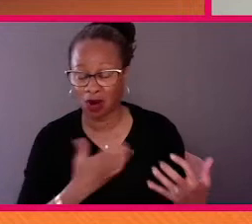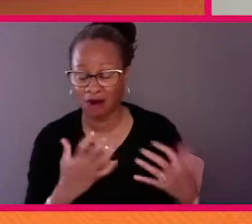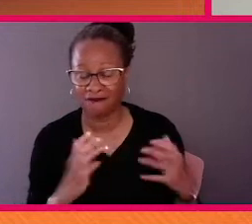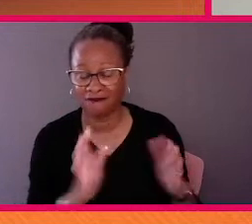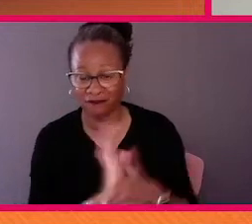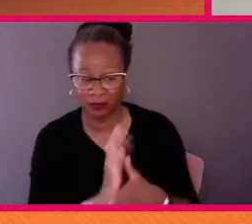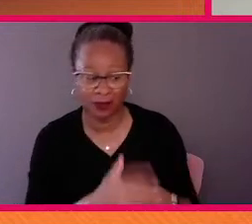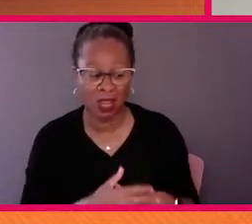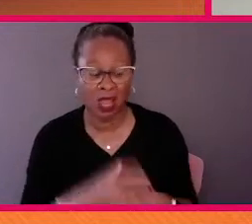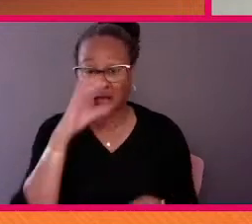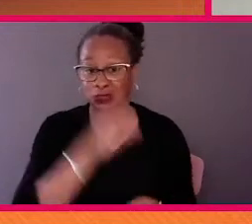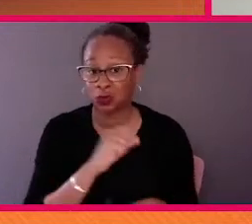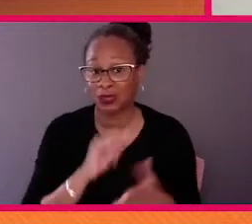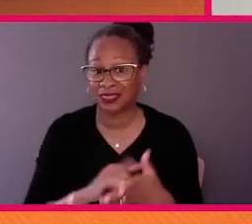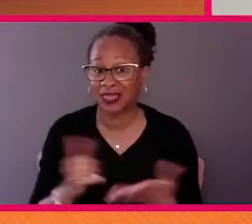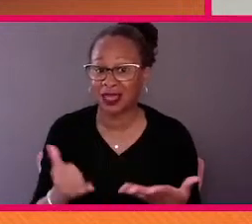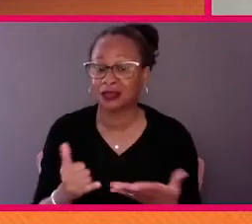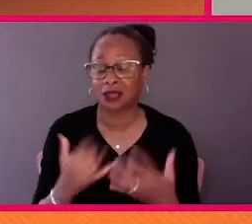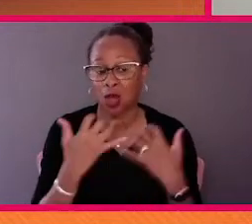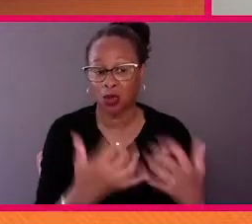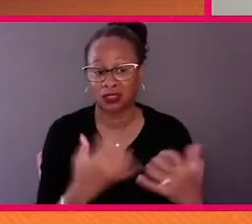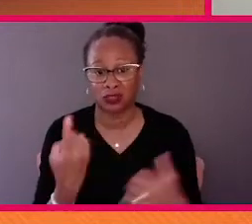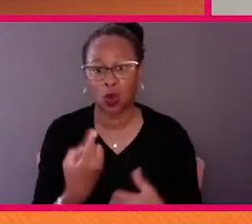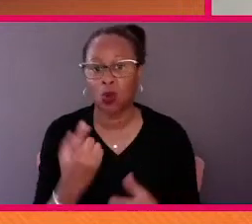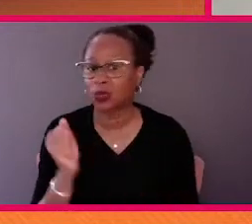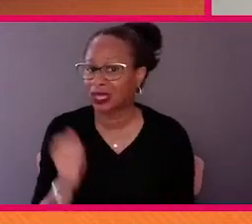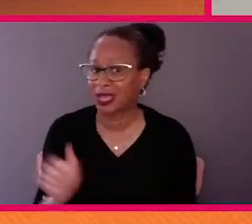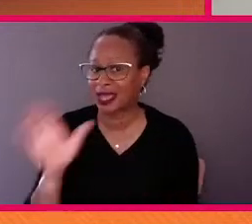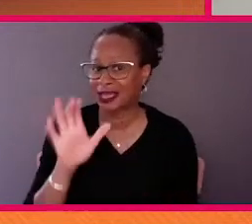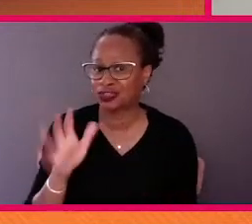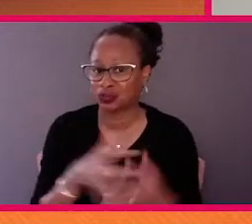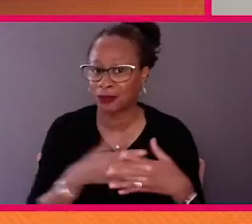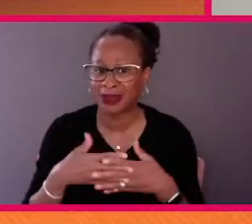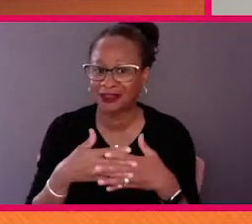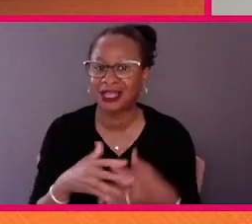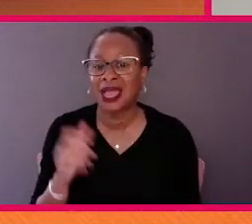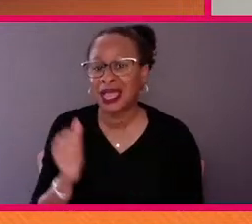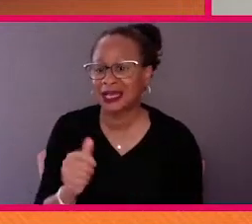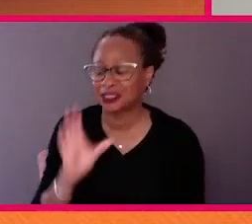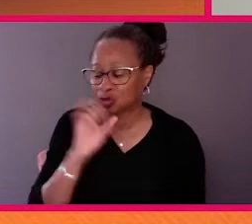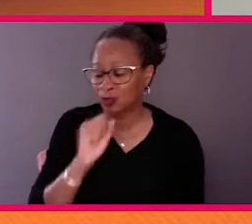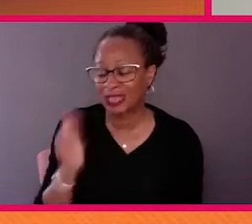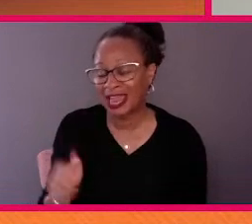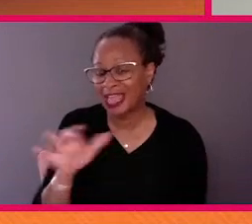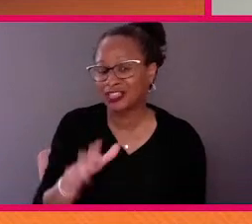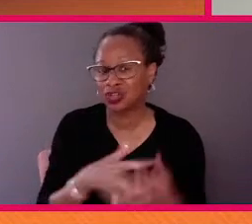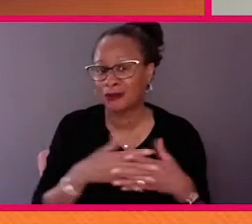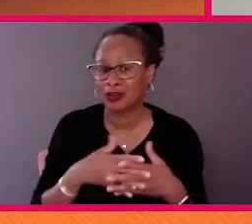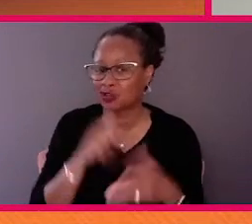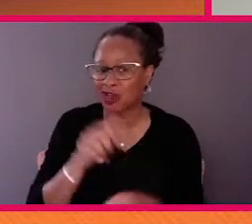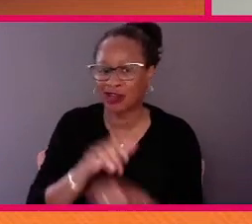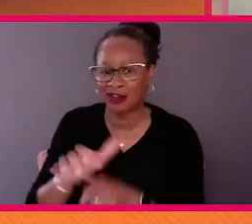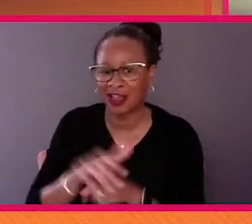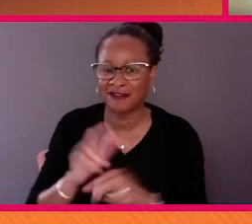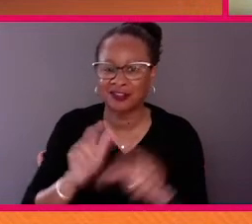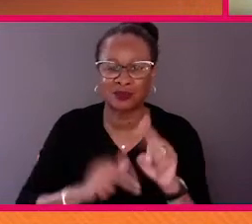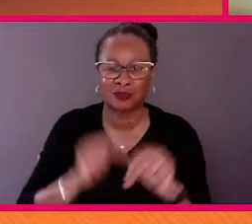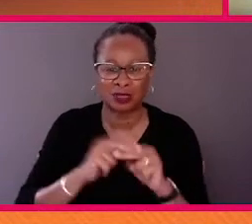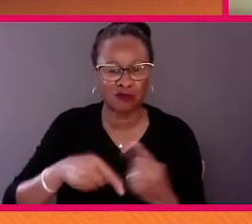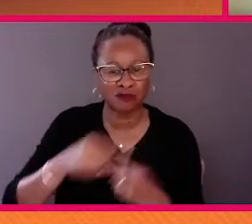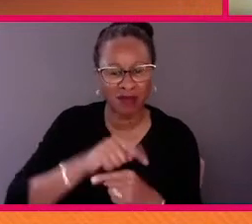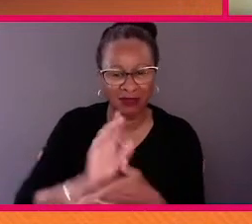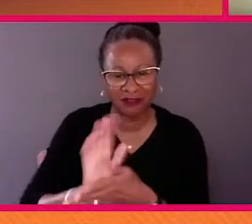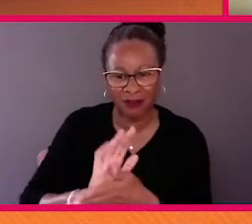assuming that the audiences for our films are only Asian Americans and assuming that Asian Americans aren't enough to build these films around.